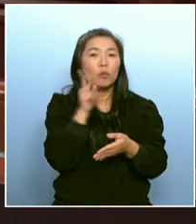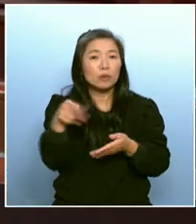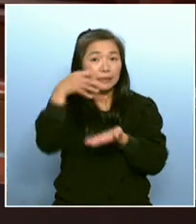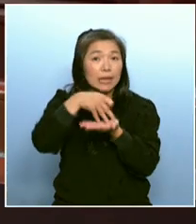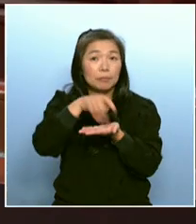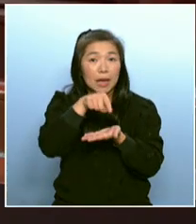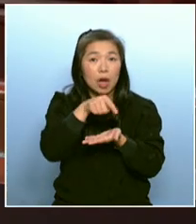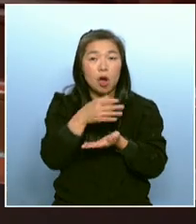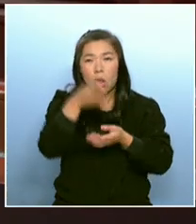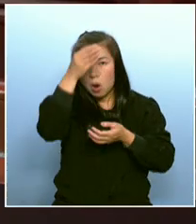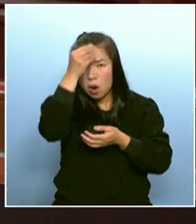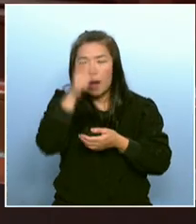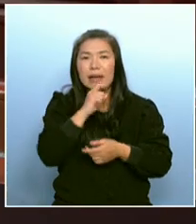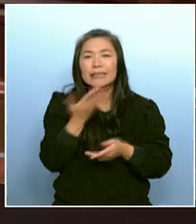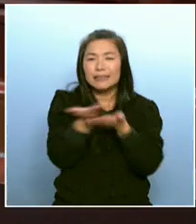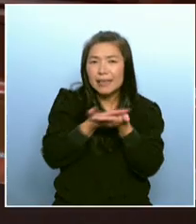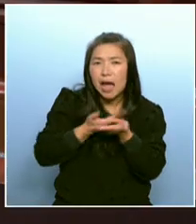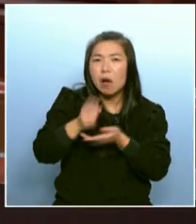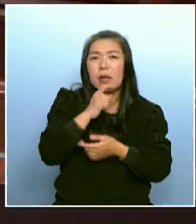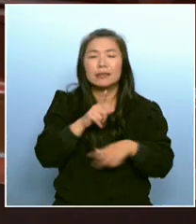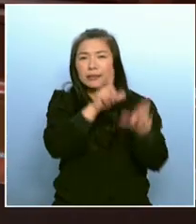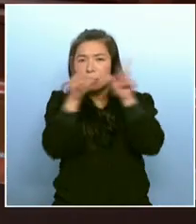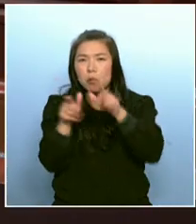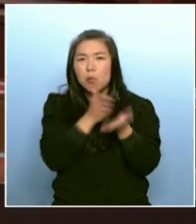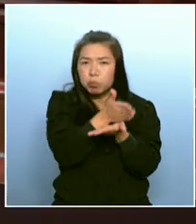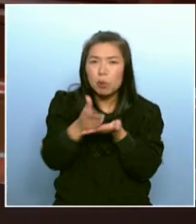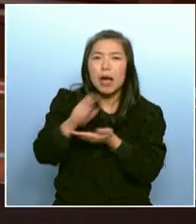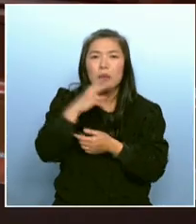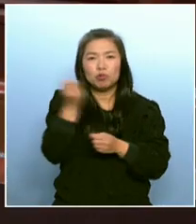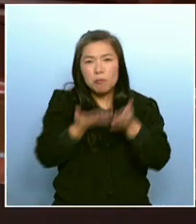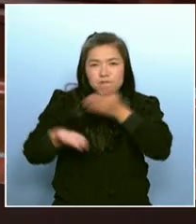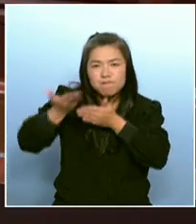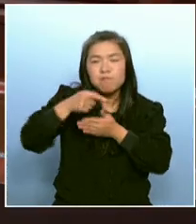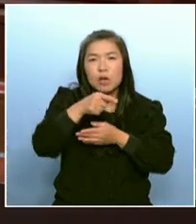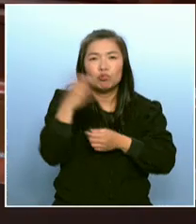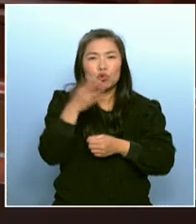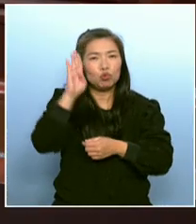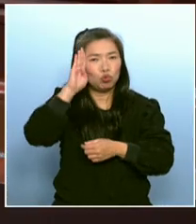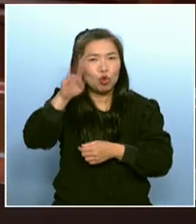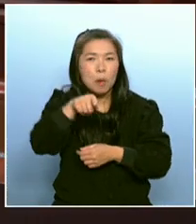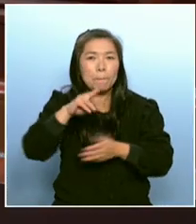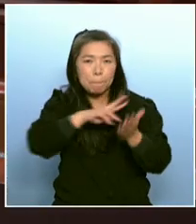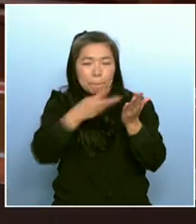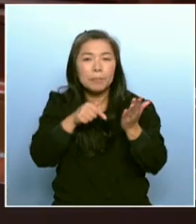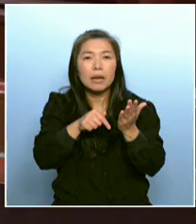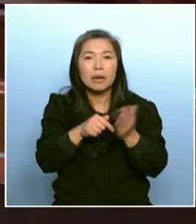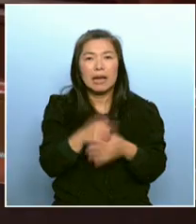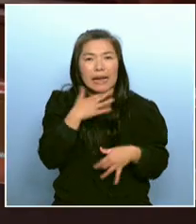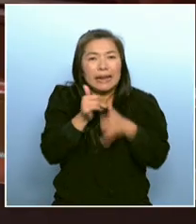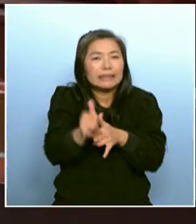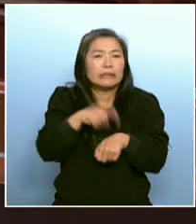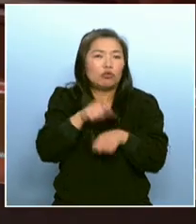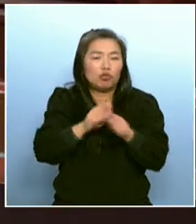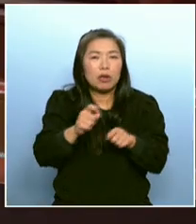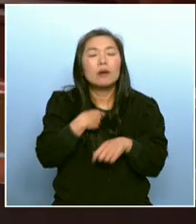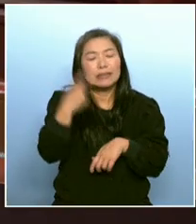one, to look at the attitudes of participating children as well as their social skills and their